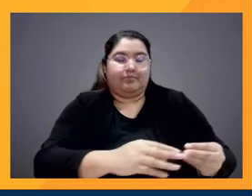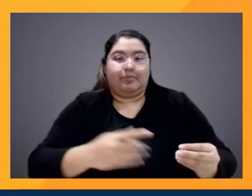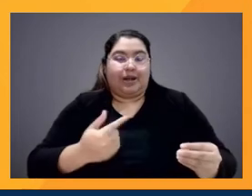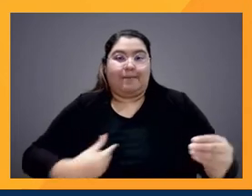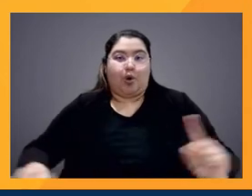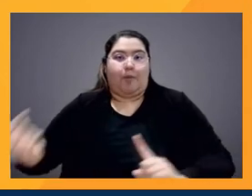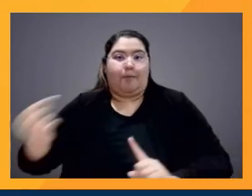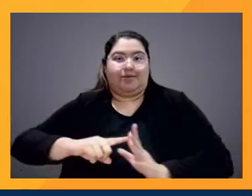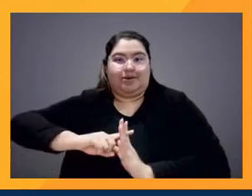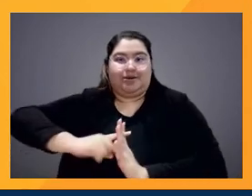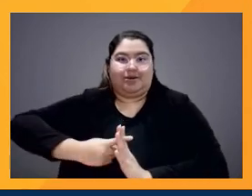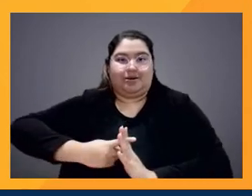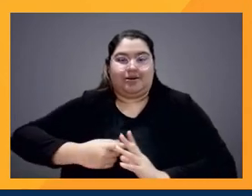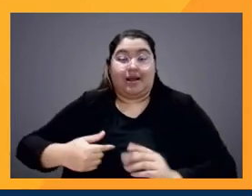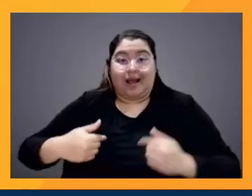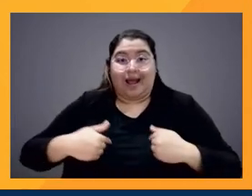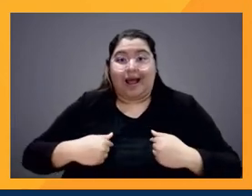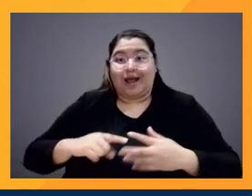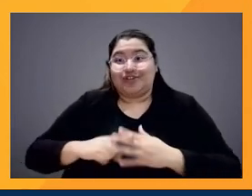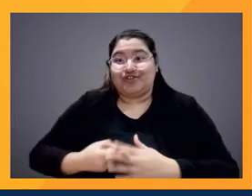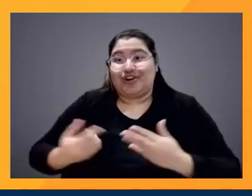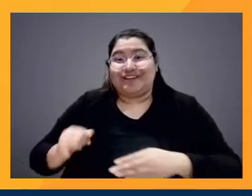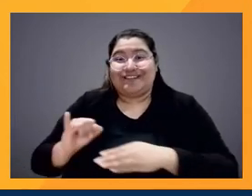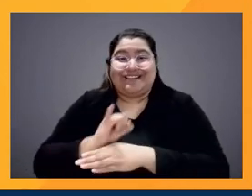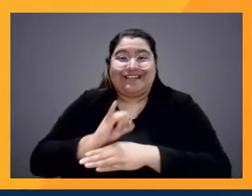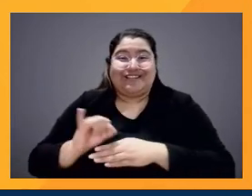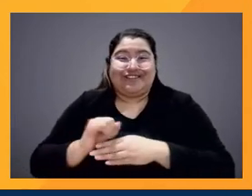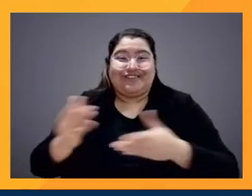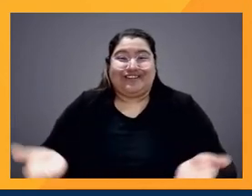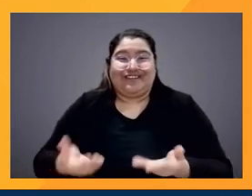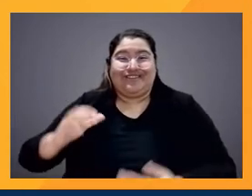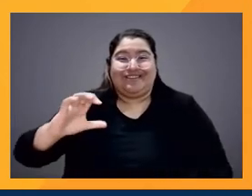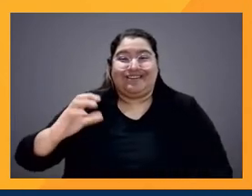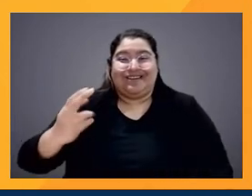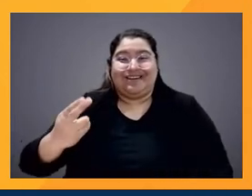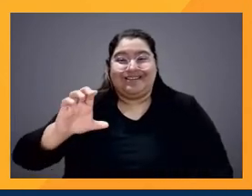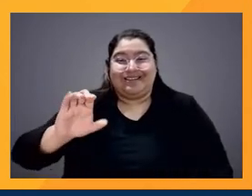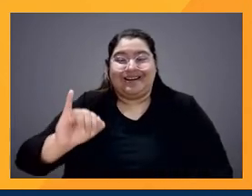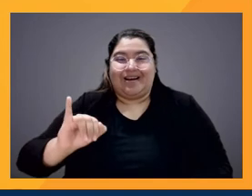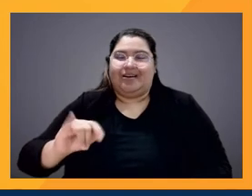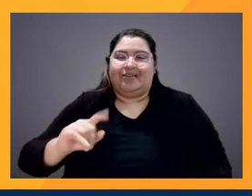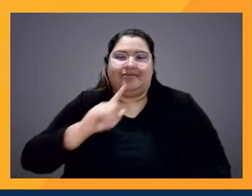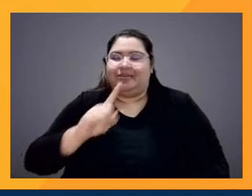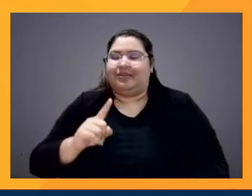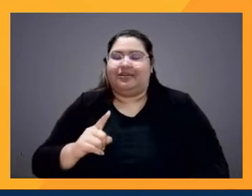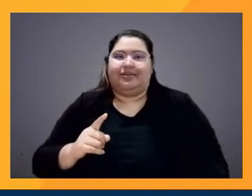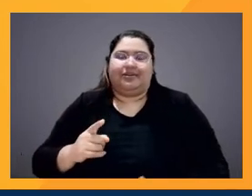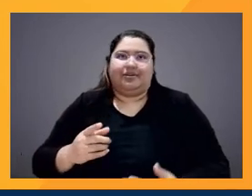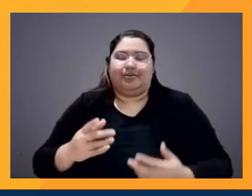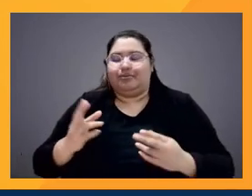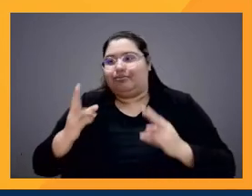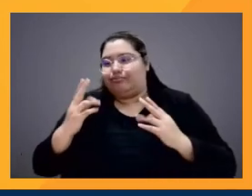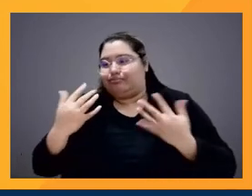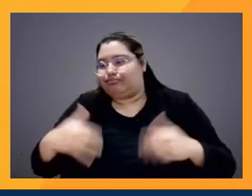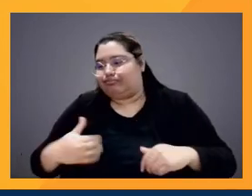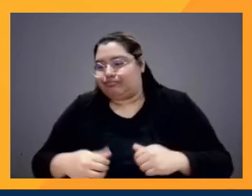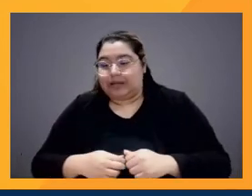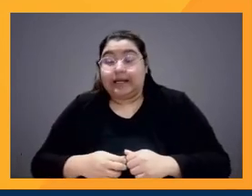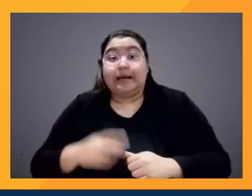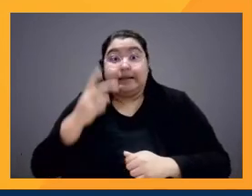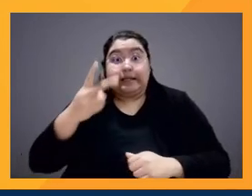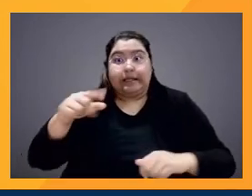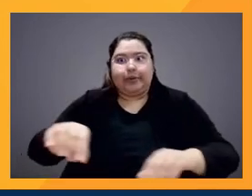want everyone to be thinking about as they go through this conference and they think about the power that you all have to influence that